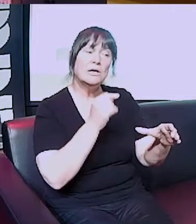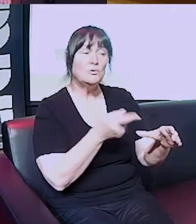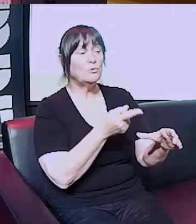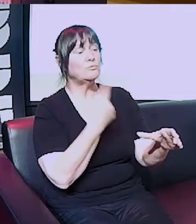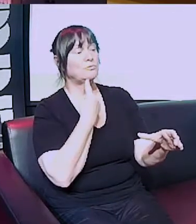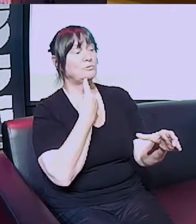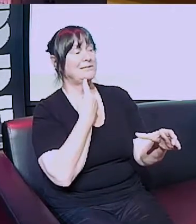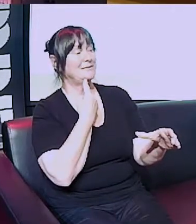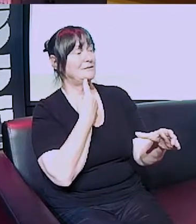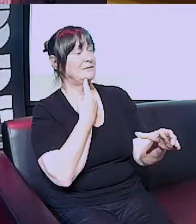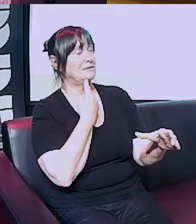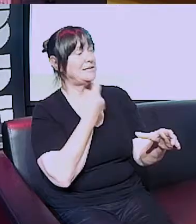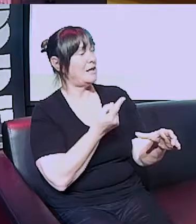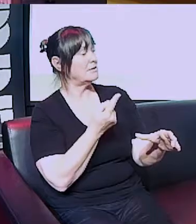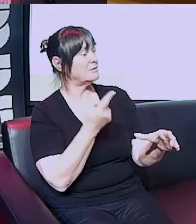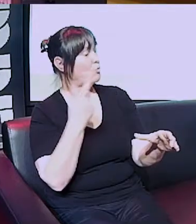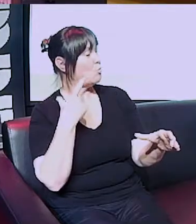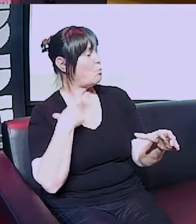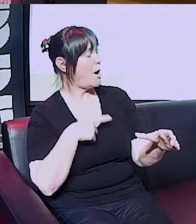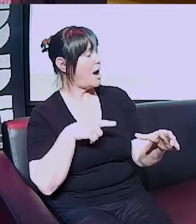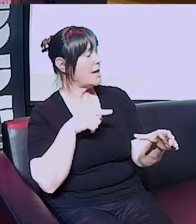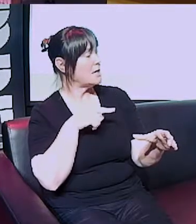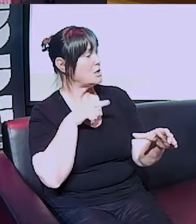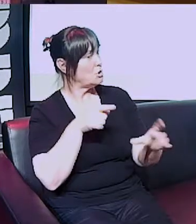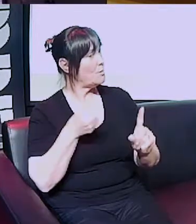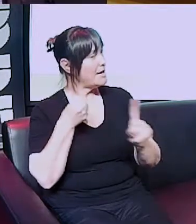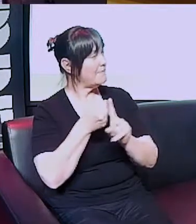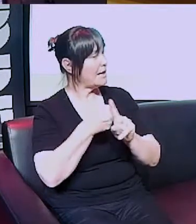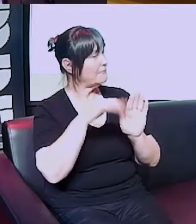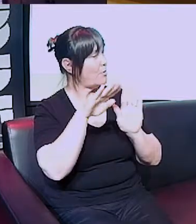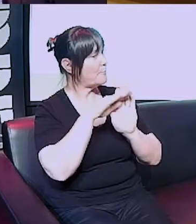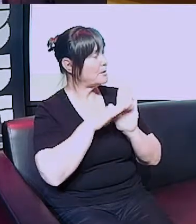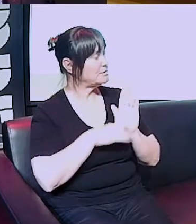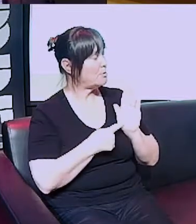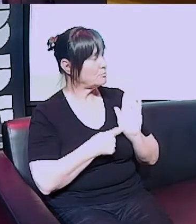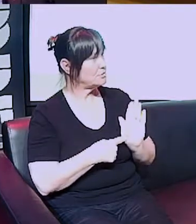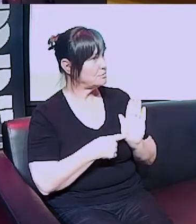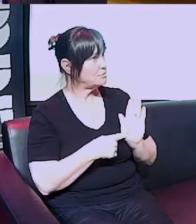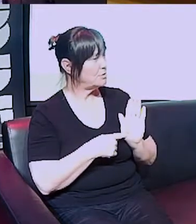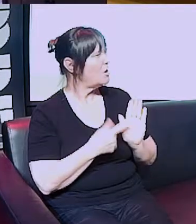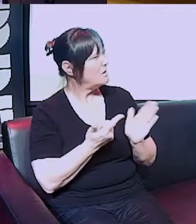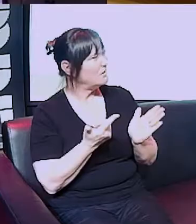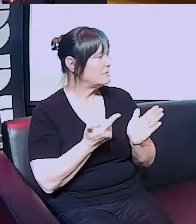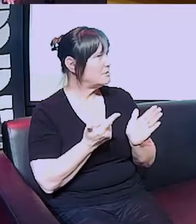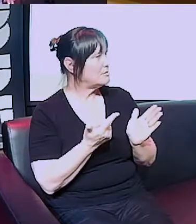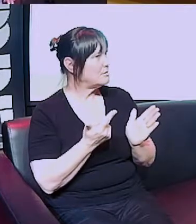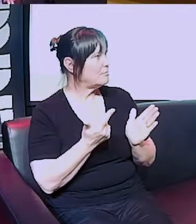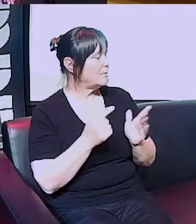reasons you're prepared to advocate for their principles. And they're, in essence, the co-leaders,